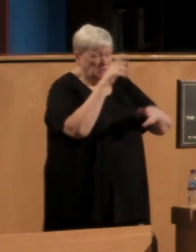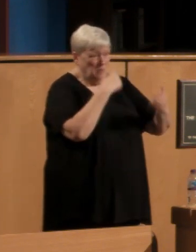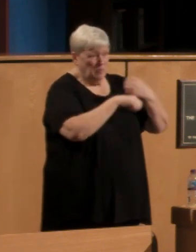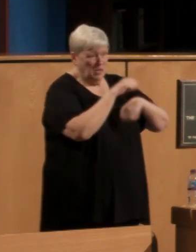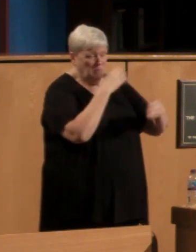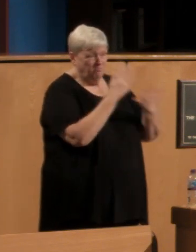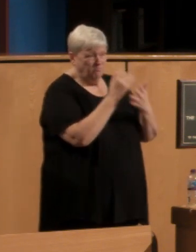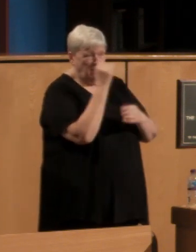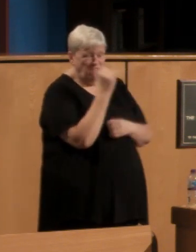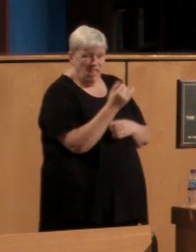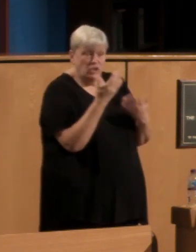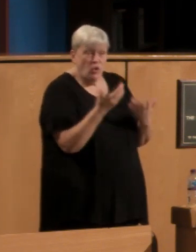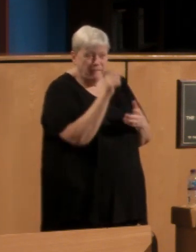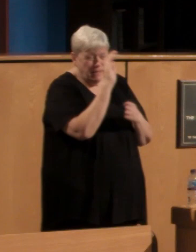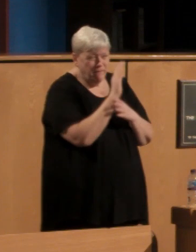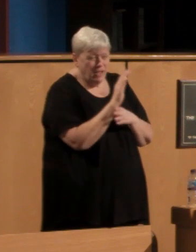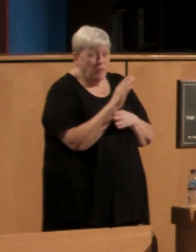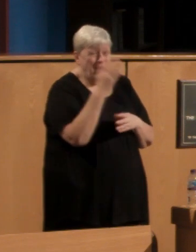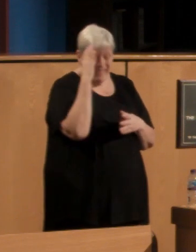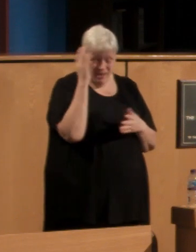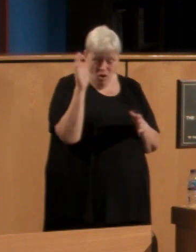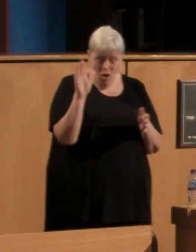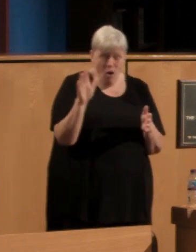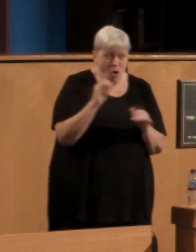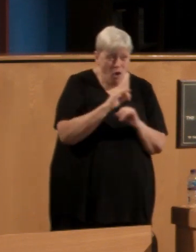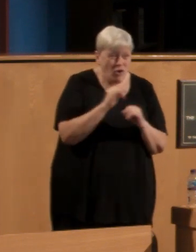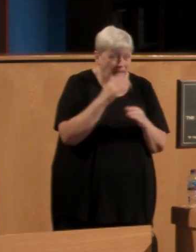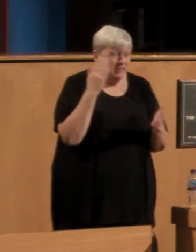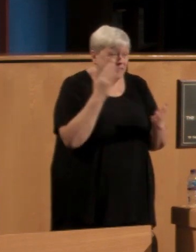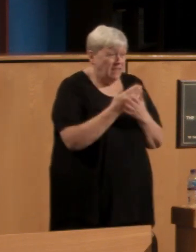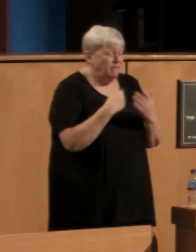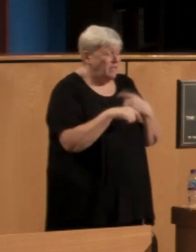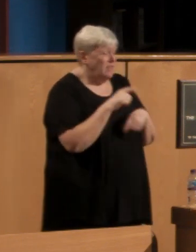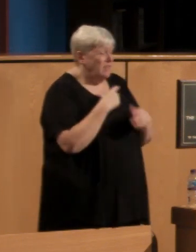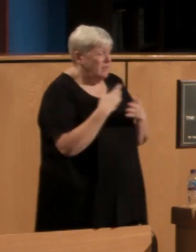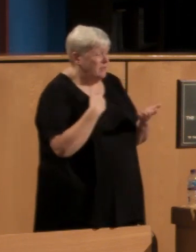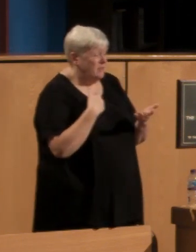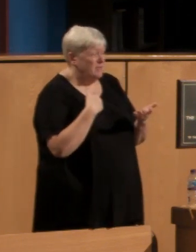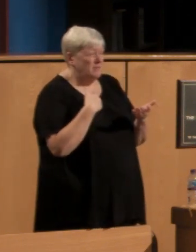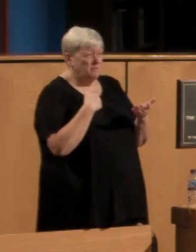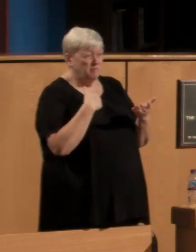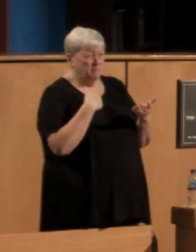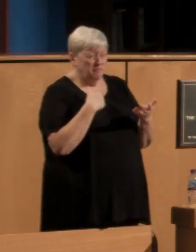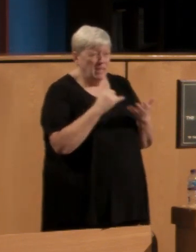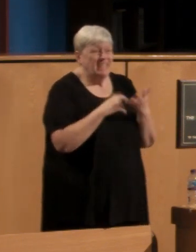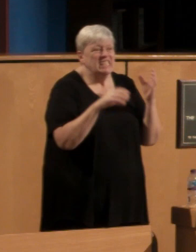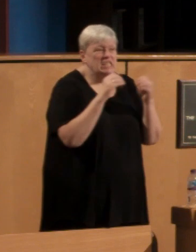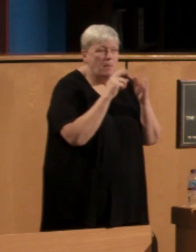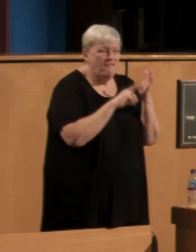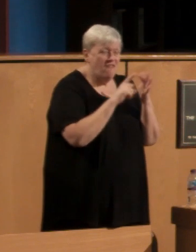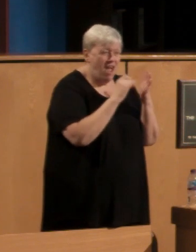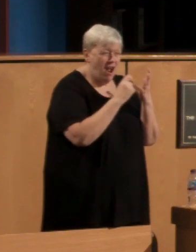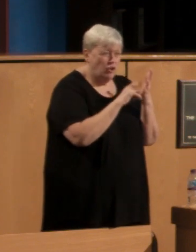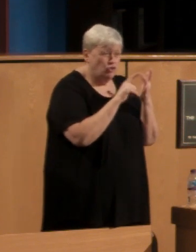think, horror definitely lends itself as a kind of way of subversion and kind of looking at